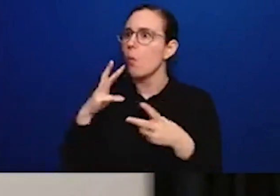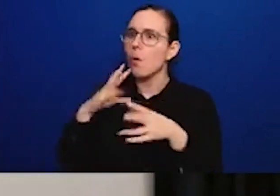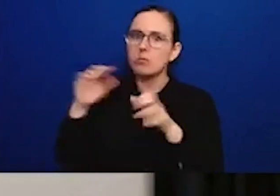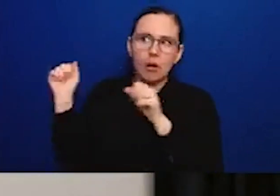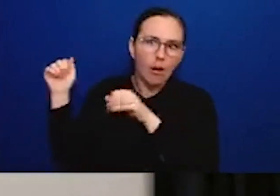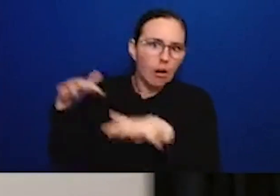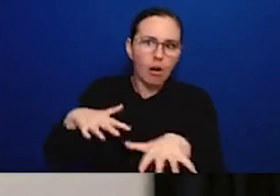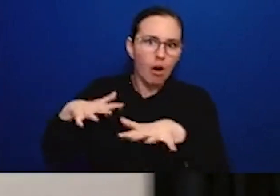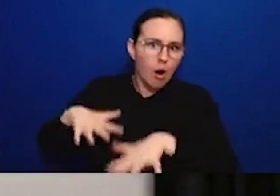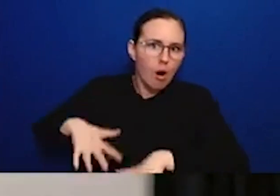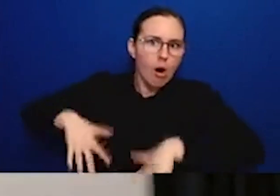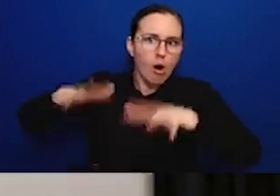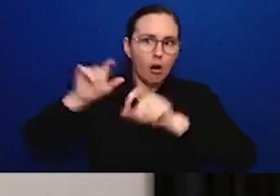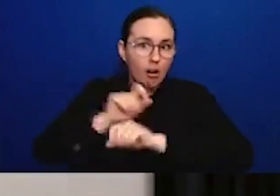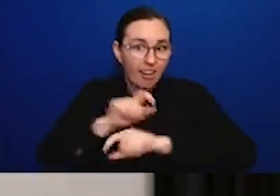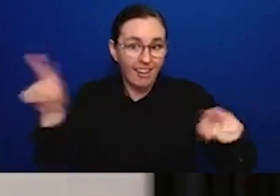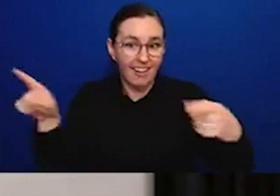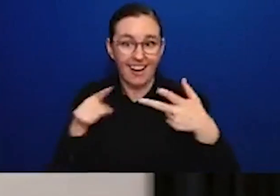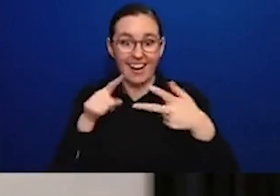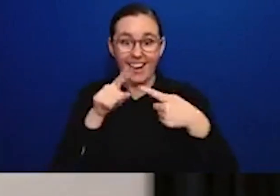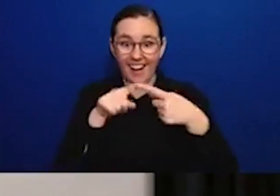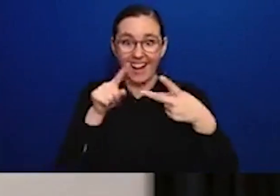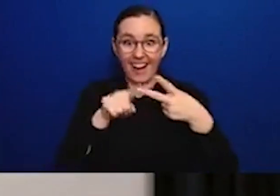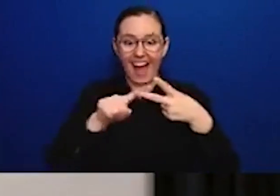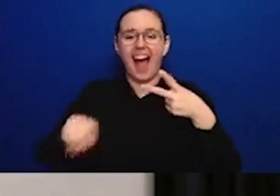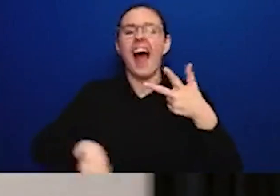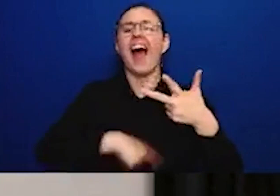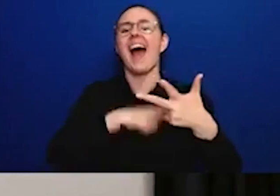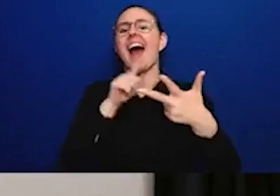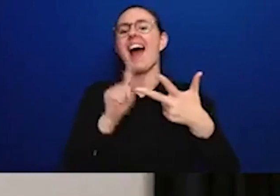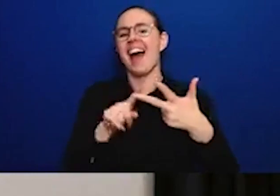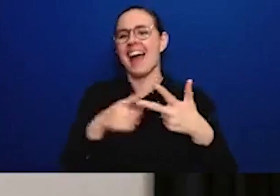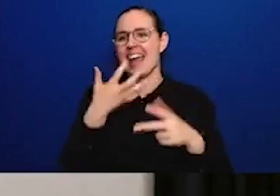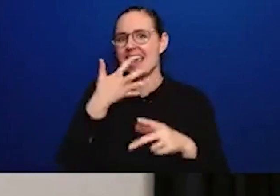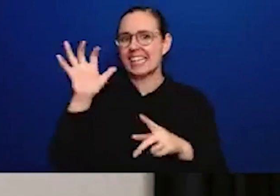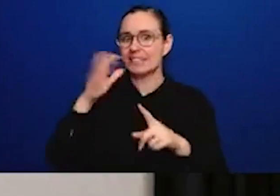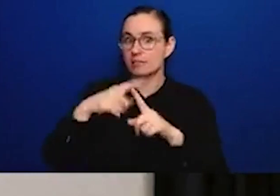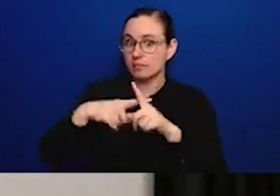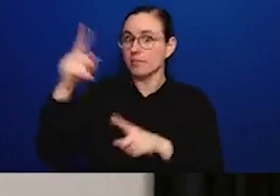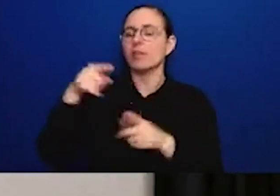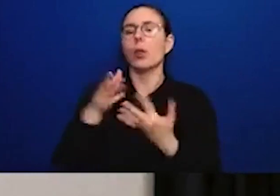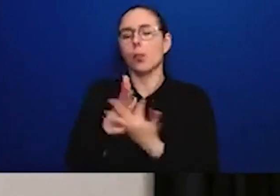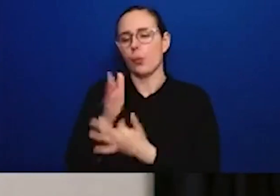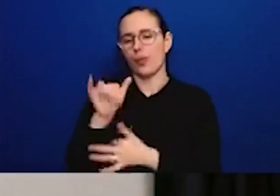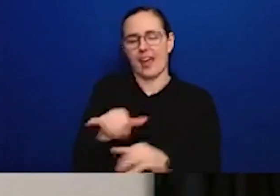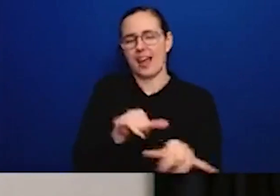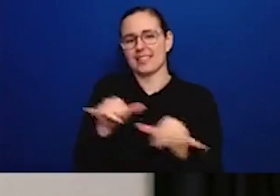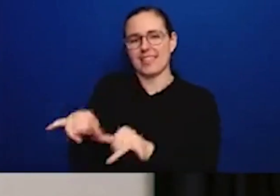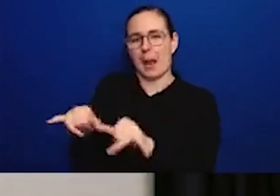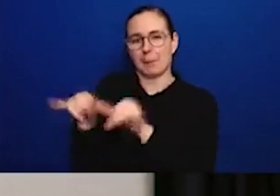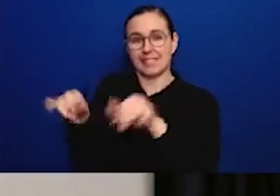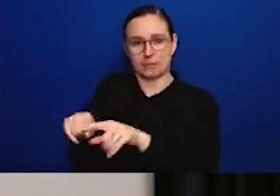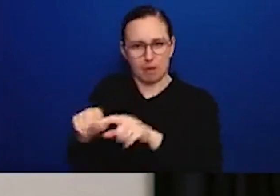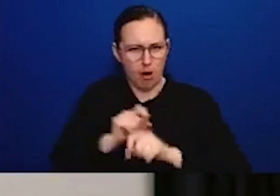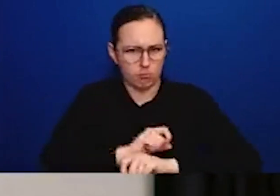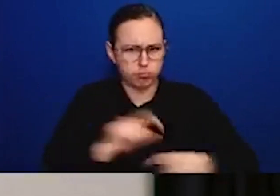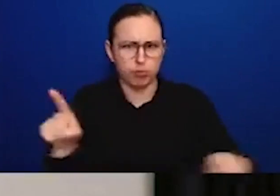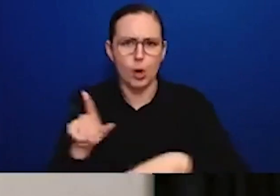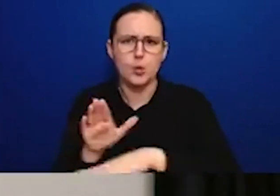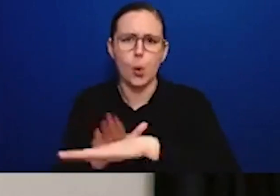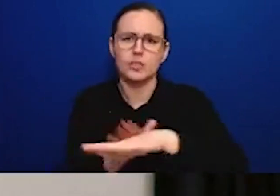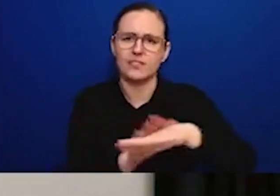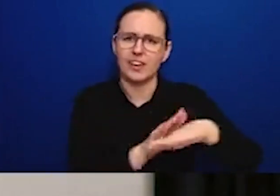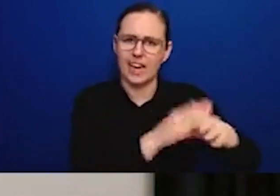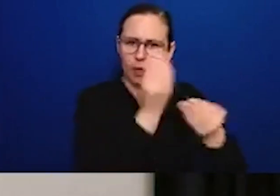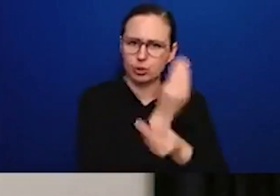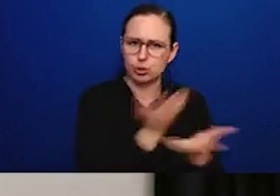Emergency Preparedness Fund to provide funding to communities for heat risk, mapping, assessment, and planning. This funding stream